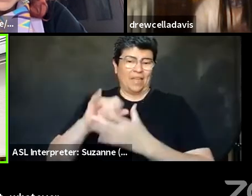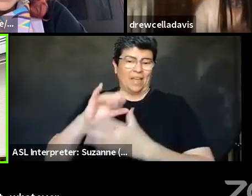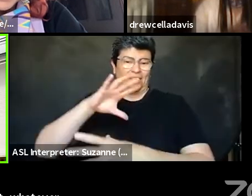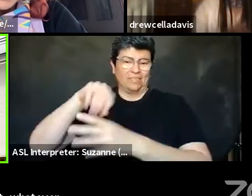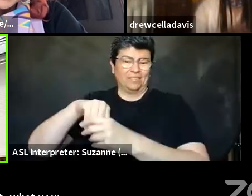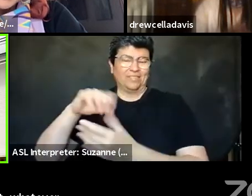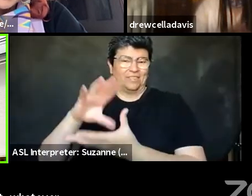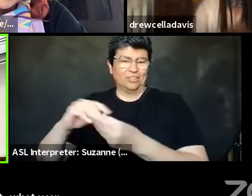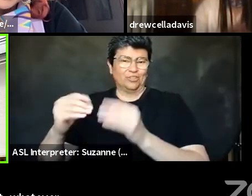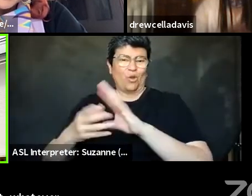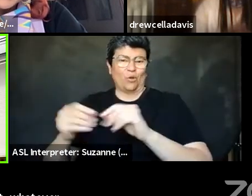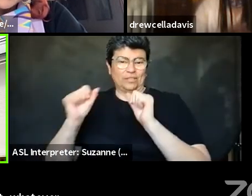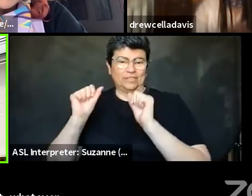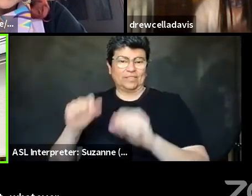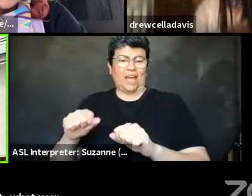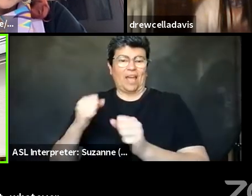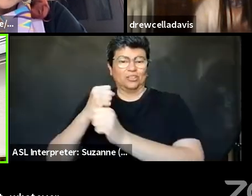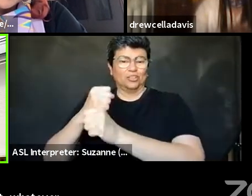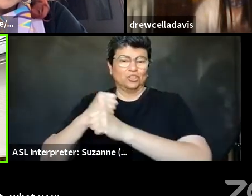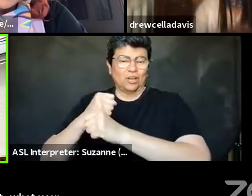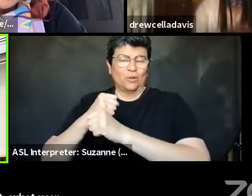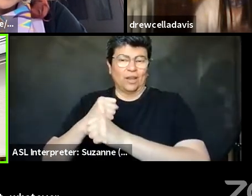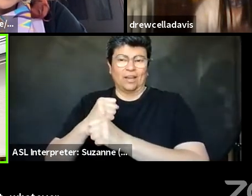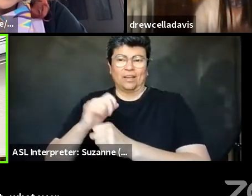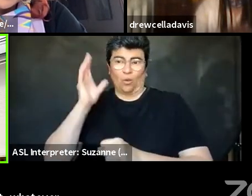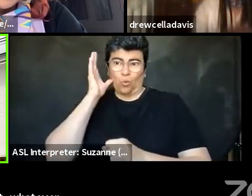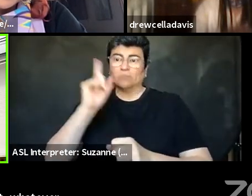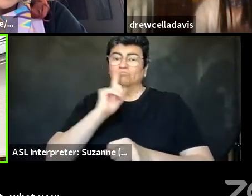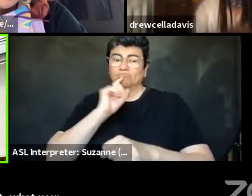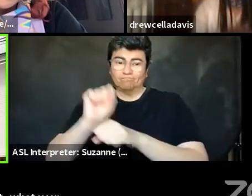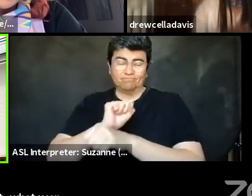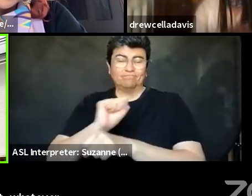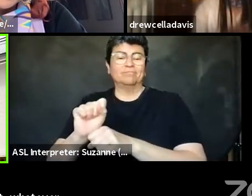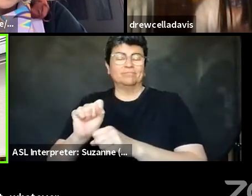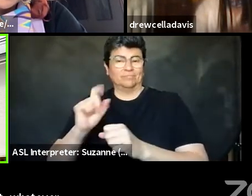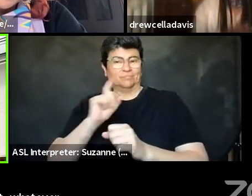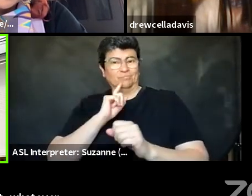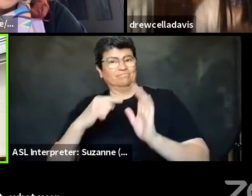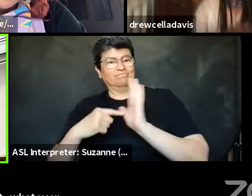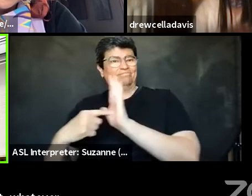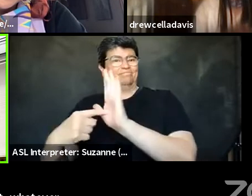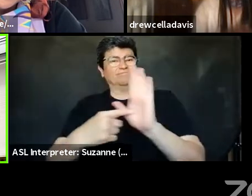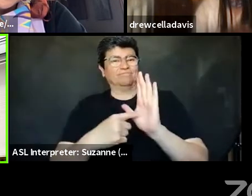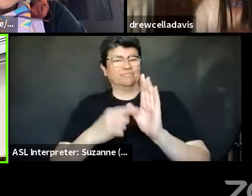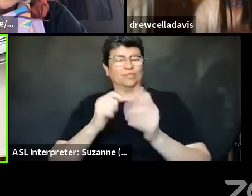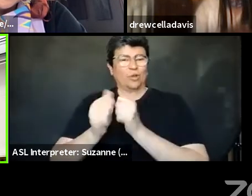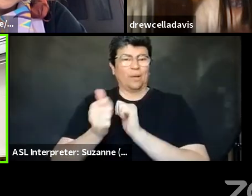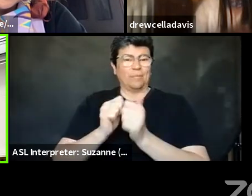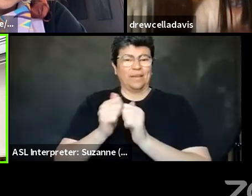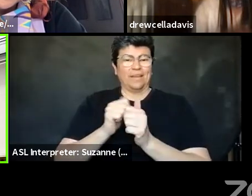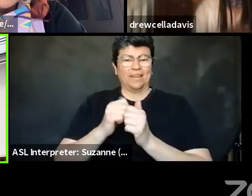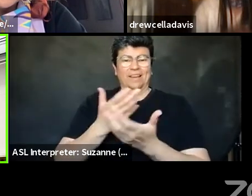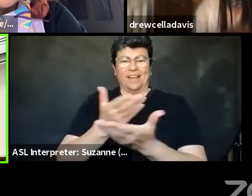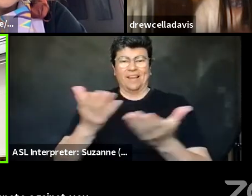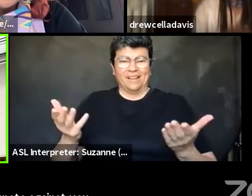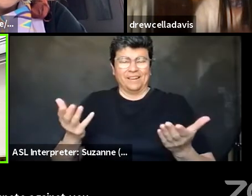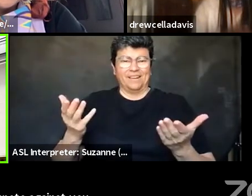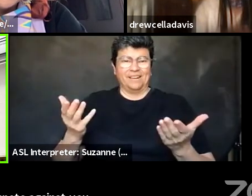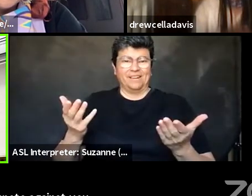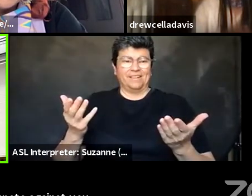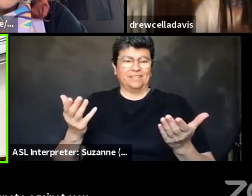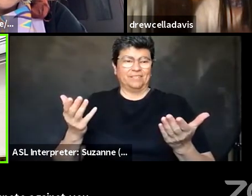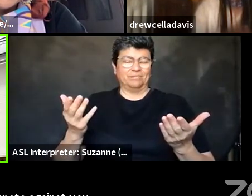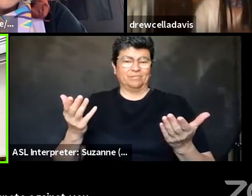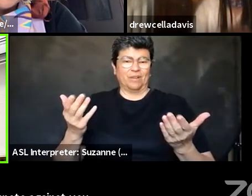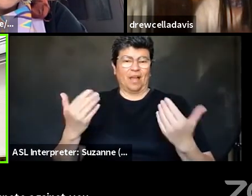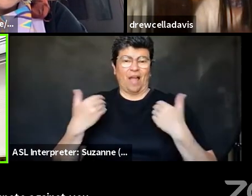able to generate will actually stand a chance to compete against, you know, we